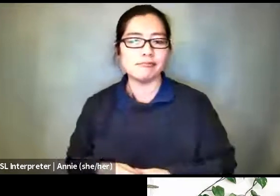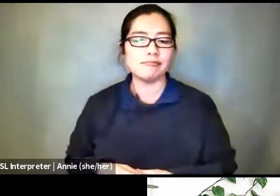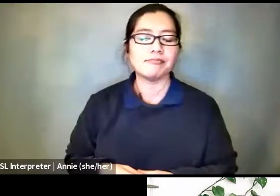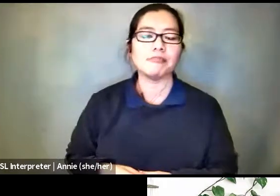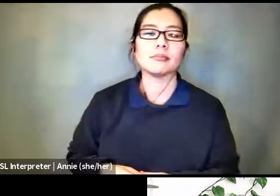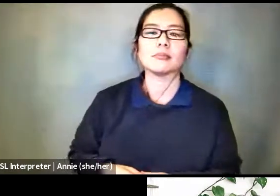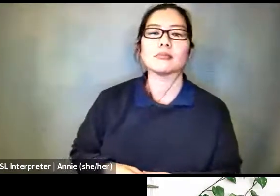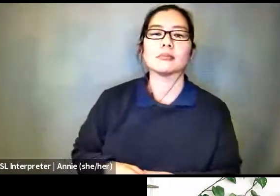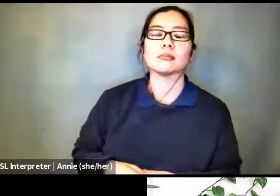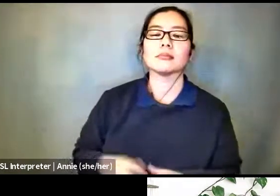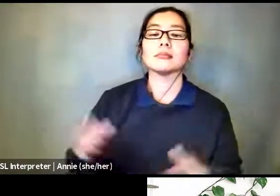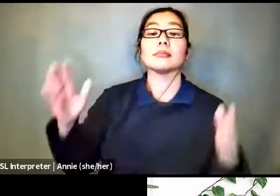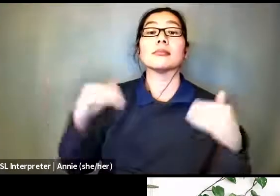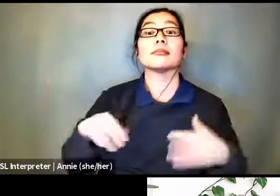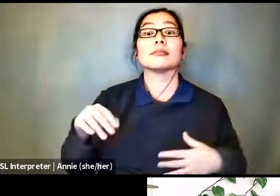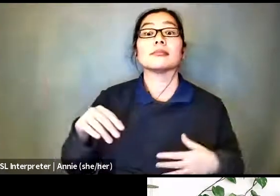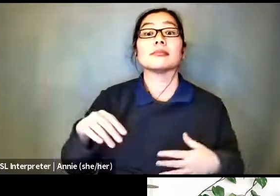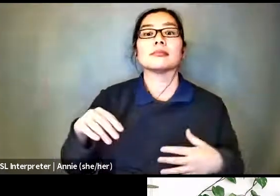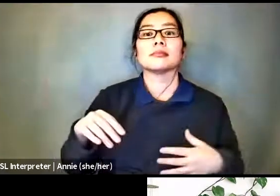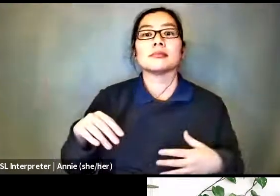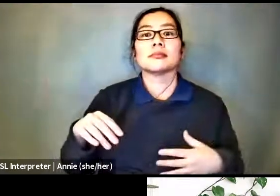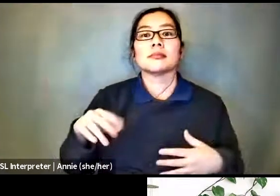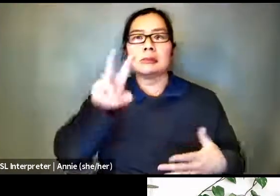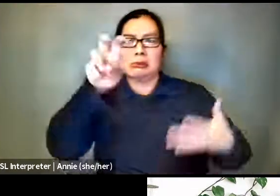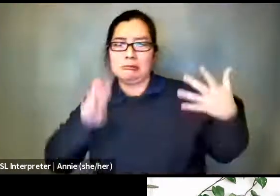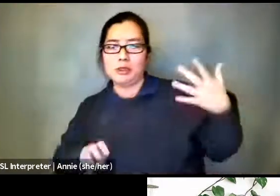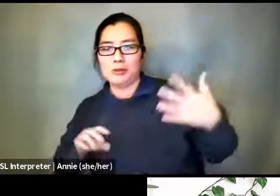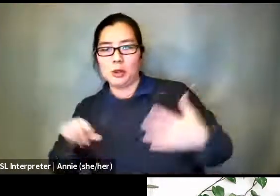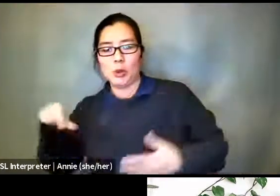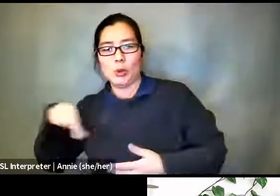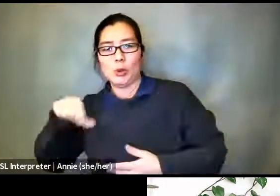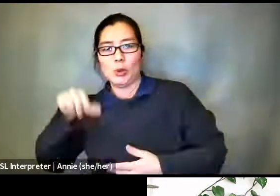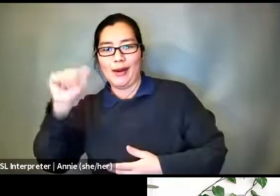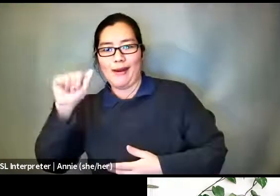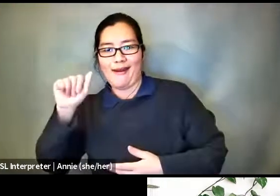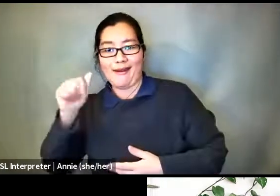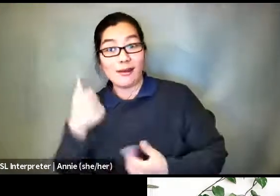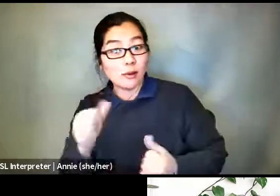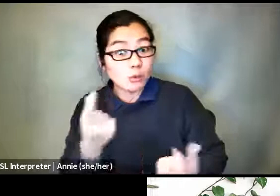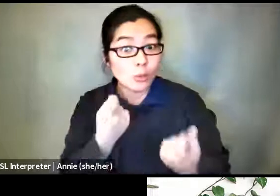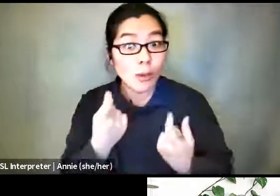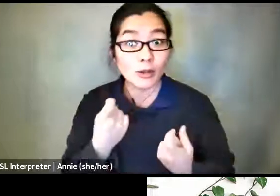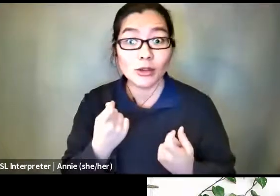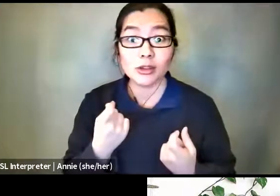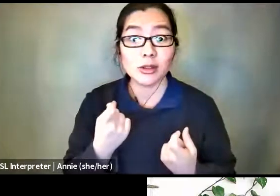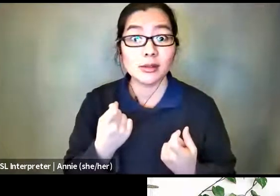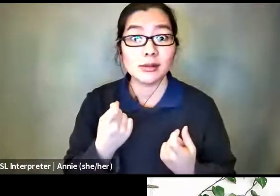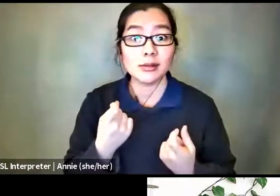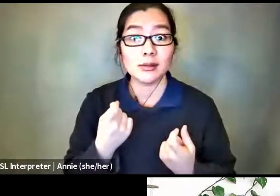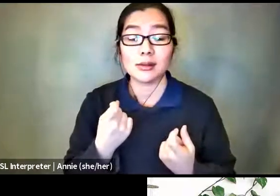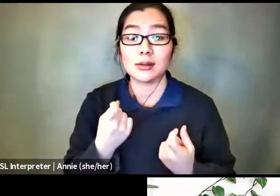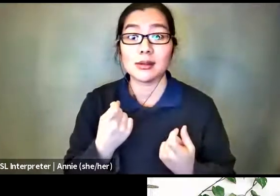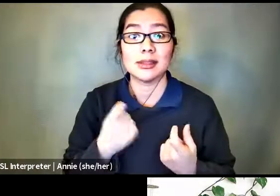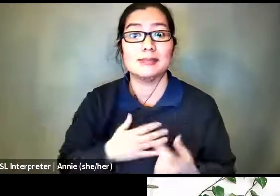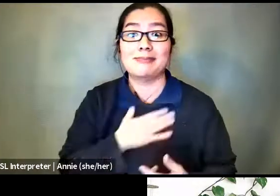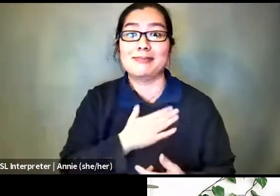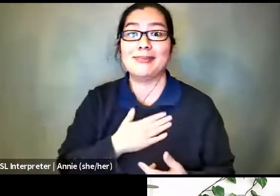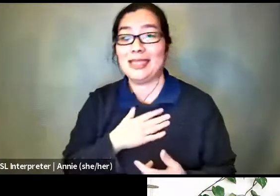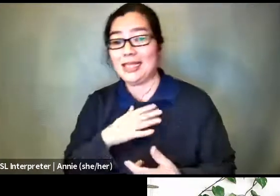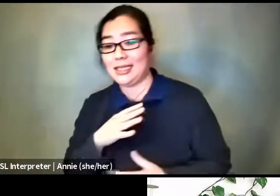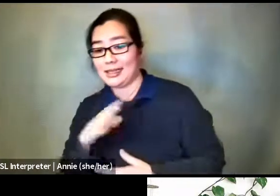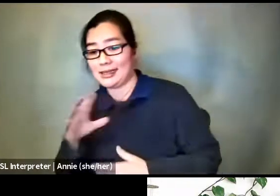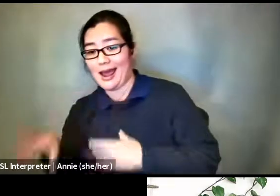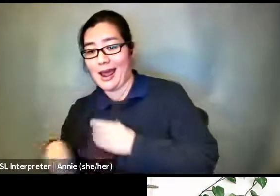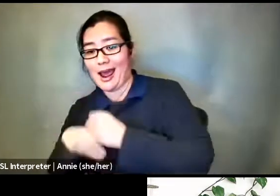We're going to jump to Q&A if you have questions in a little bit. So if you have questions, please put them in the Q&A